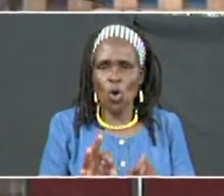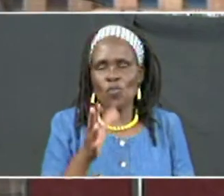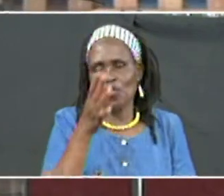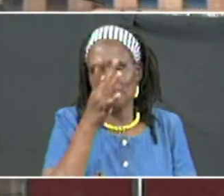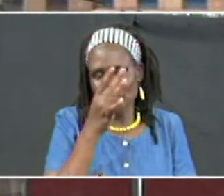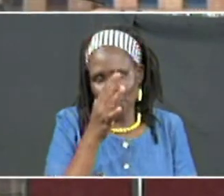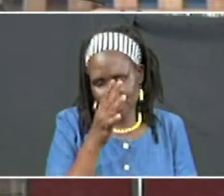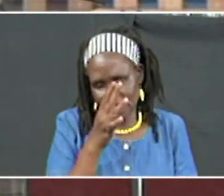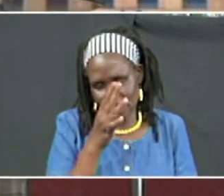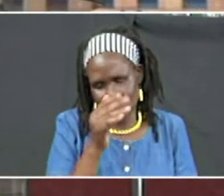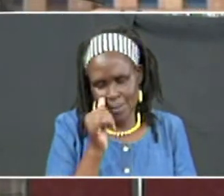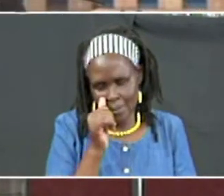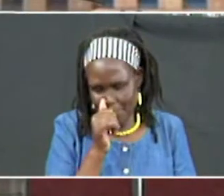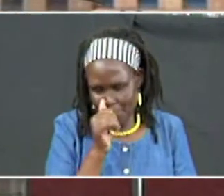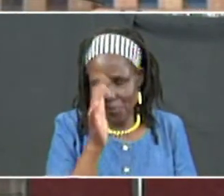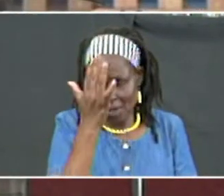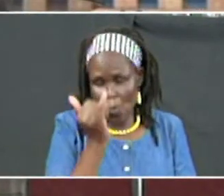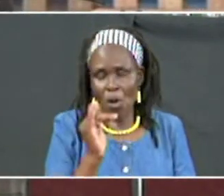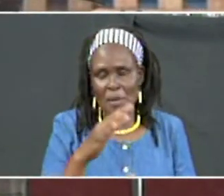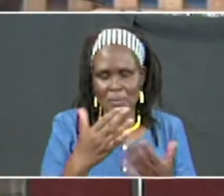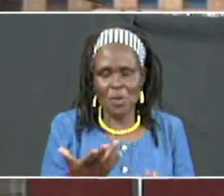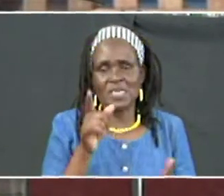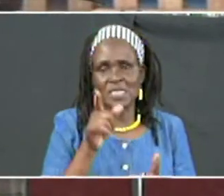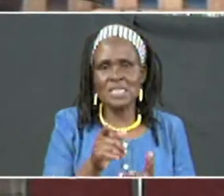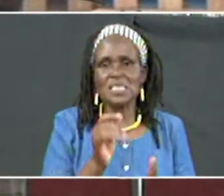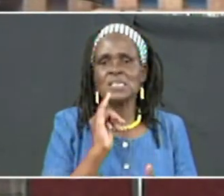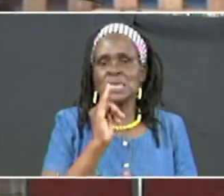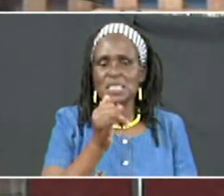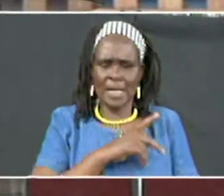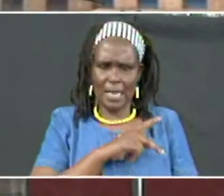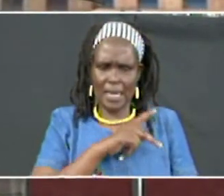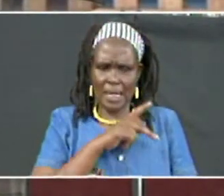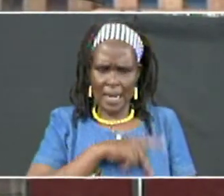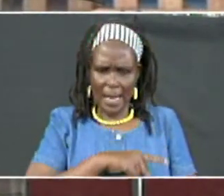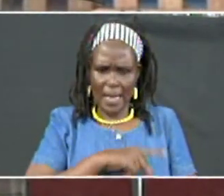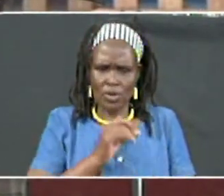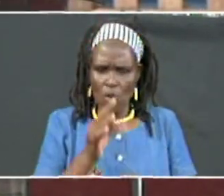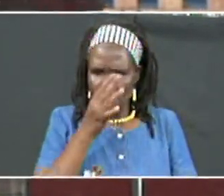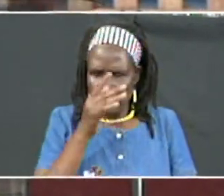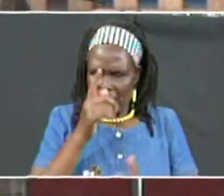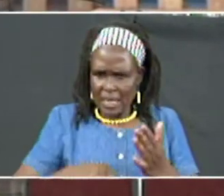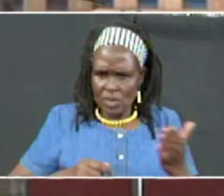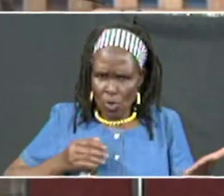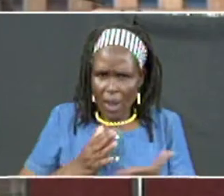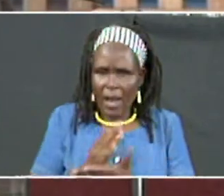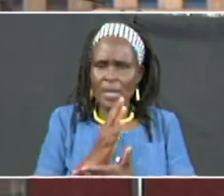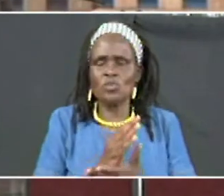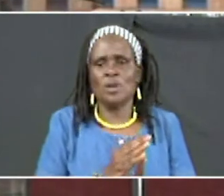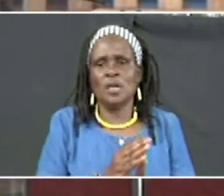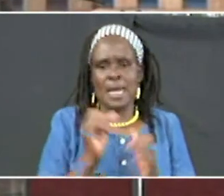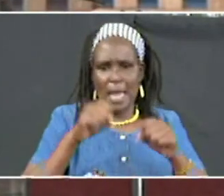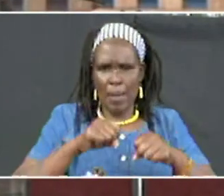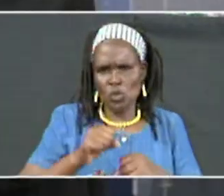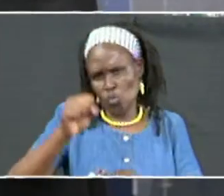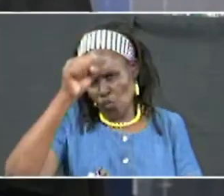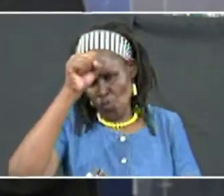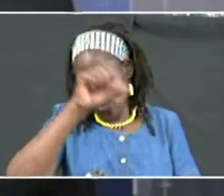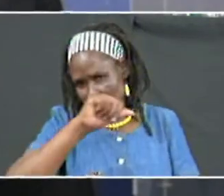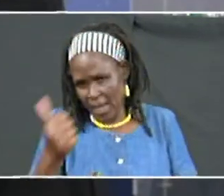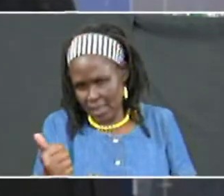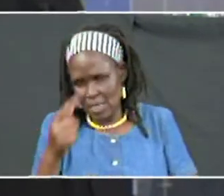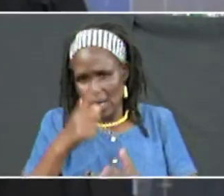hypocrisy. Because this is the kind of hypocrisy that you are actually able to fool others. That